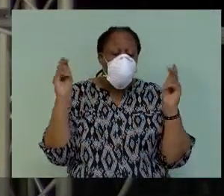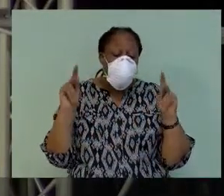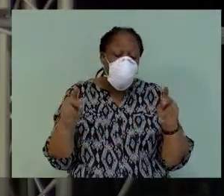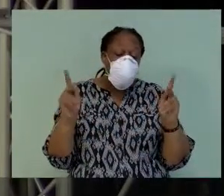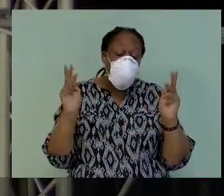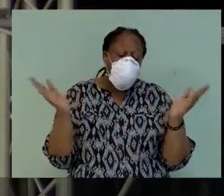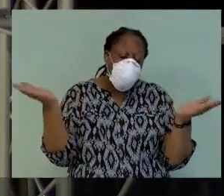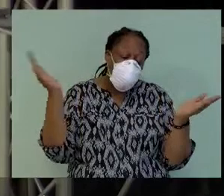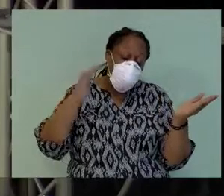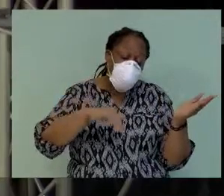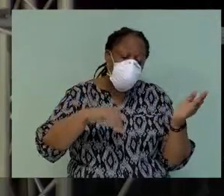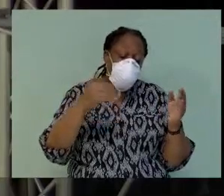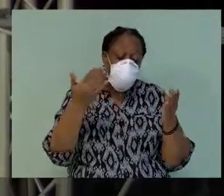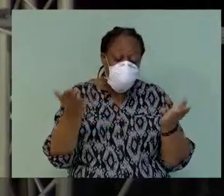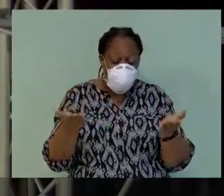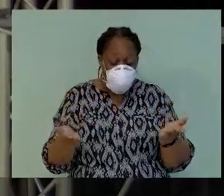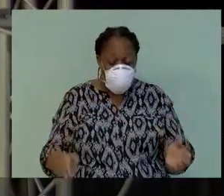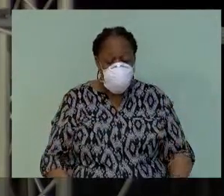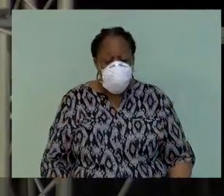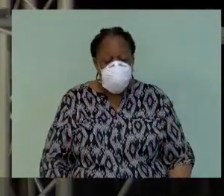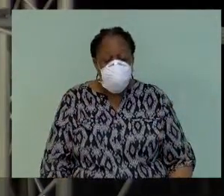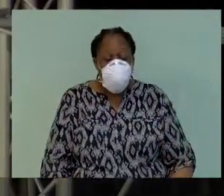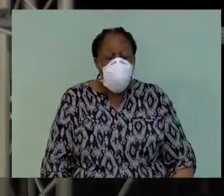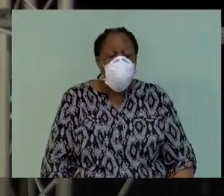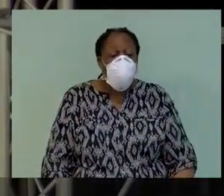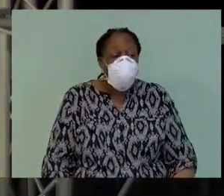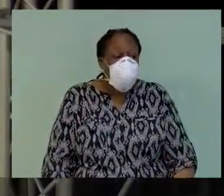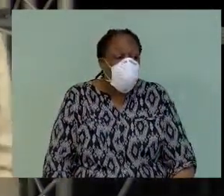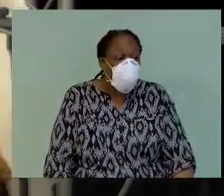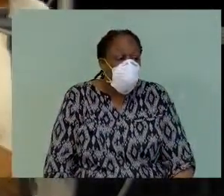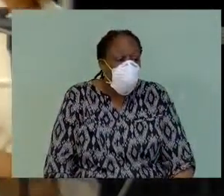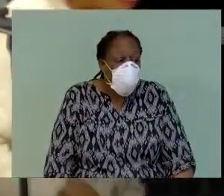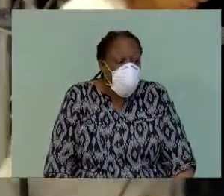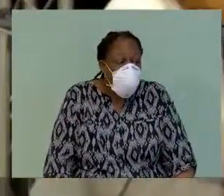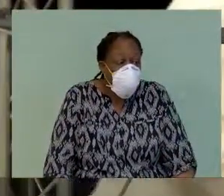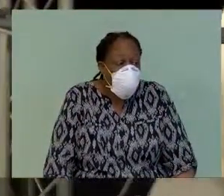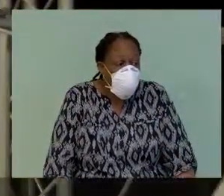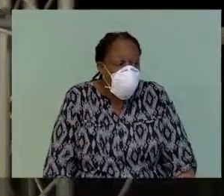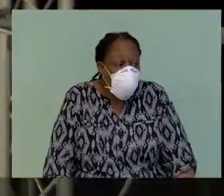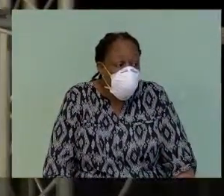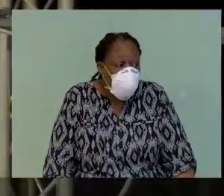signal for the start of a second curve. Thank you.